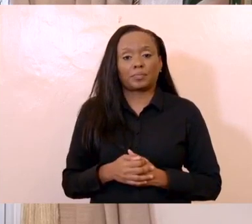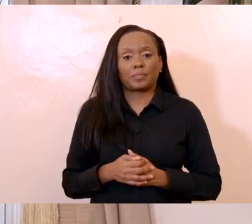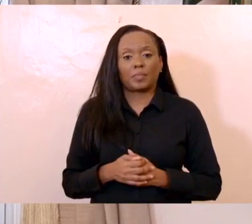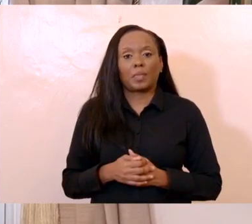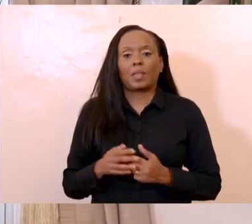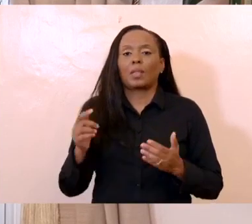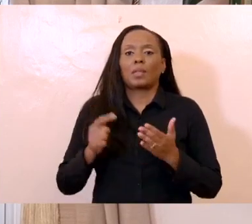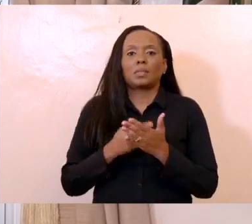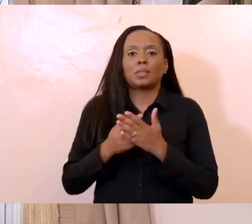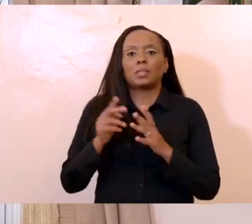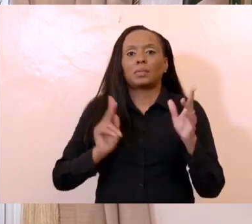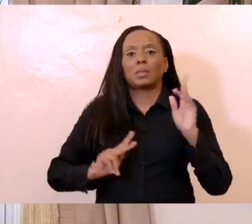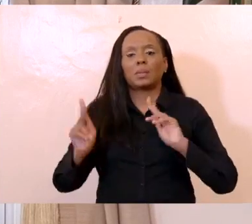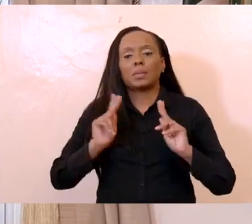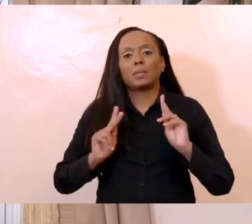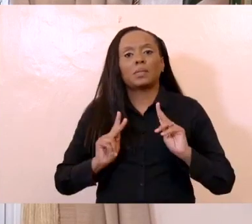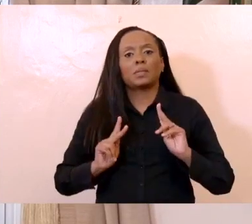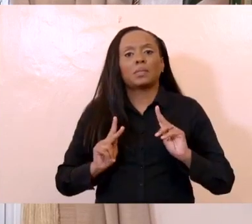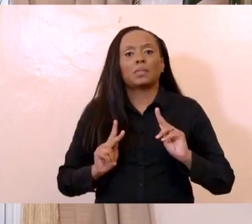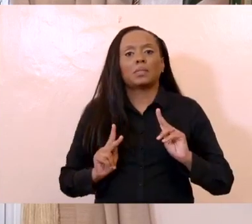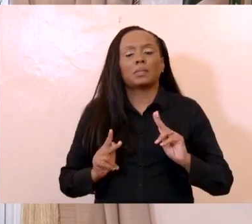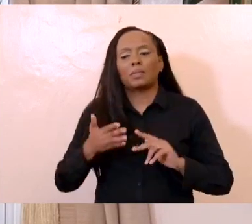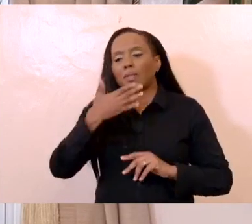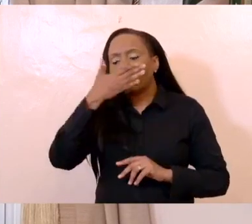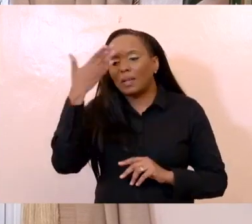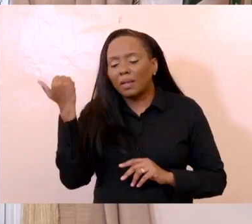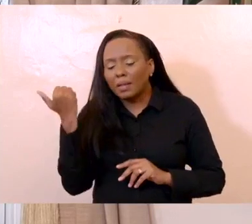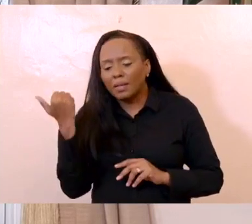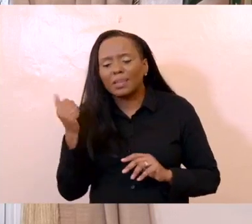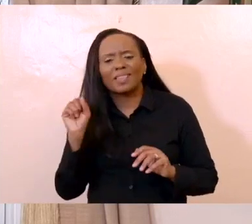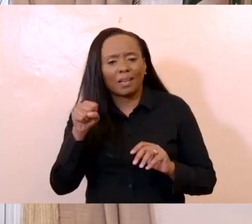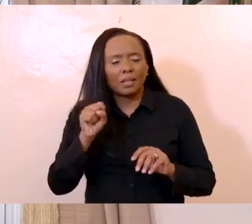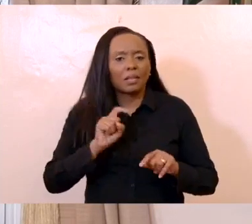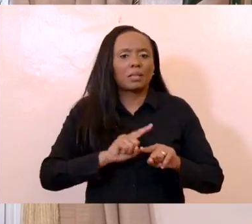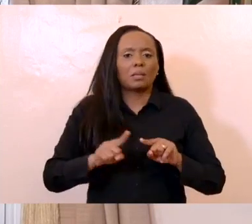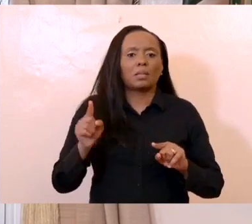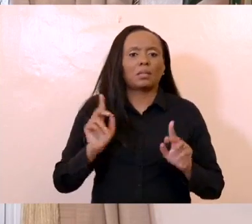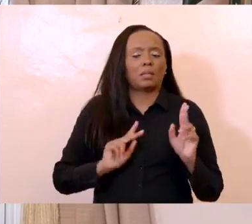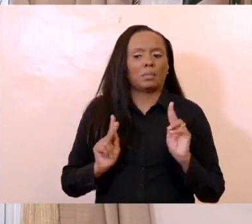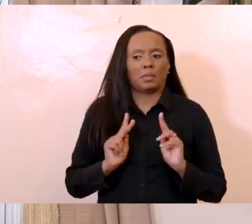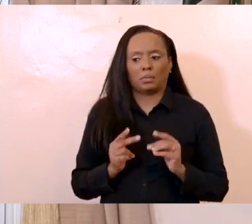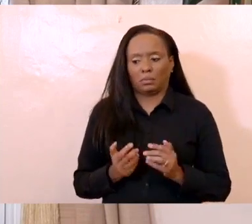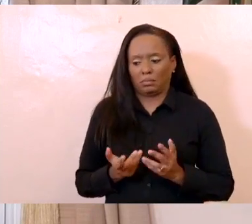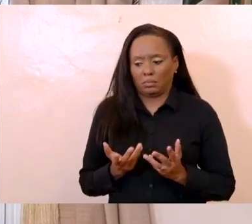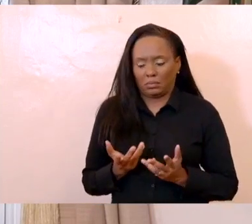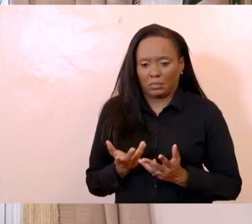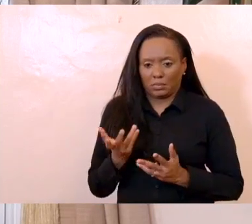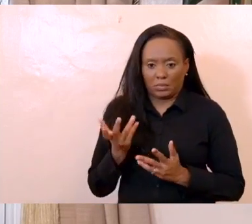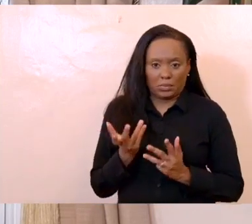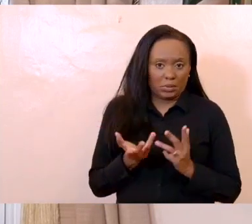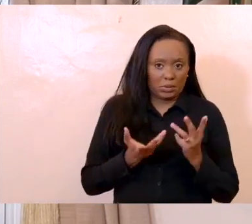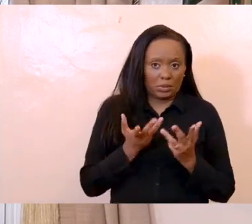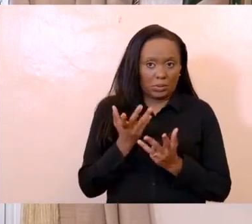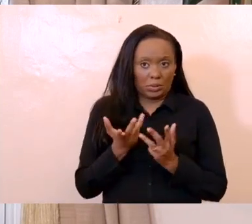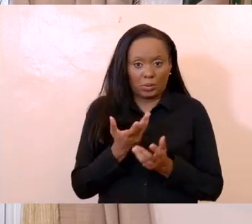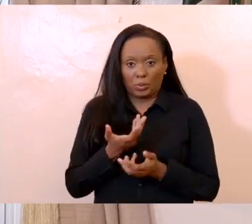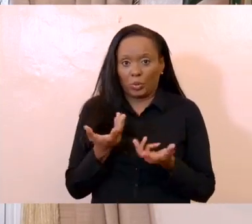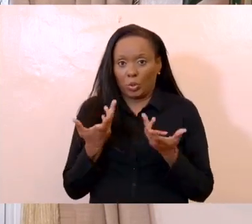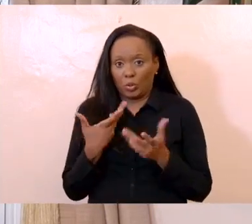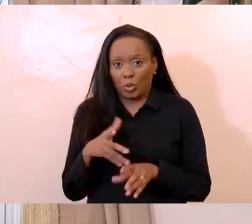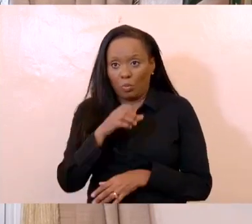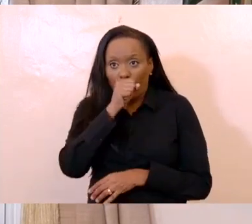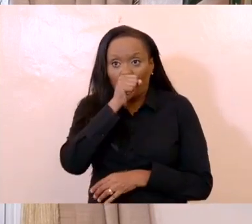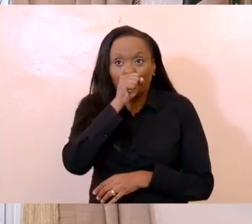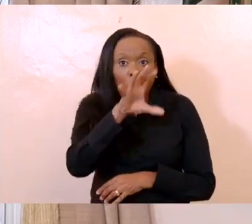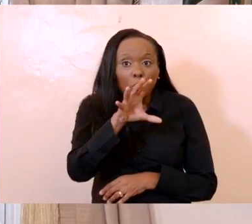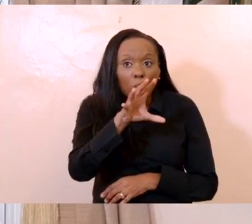of memory, but it's that you have individuals who might not want to be forthcoming with the truth.